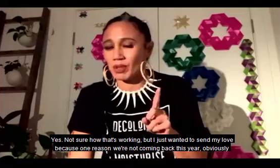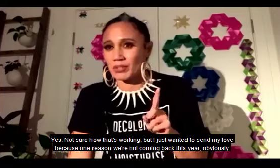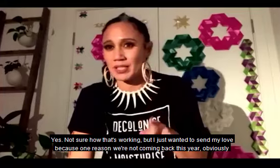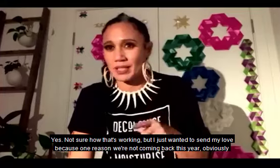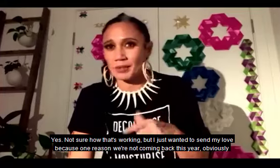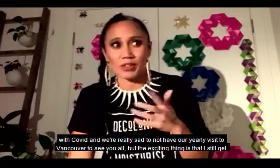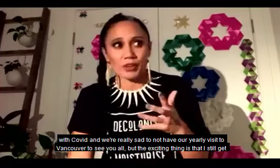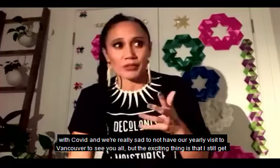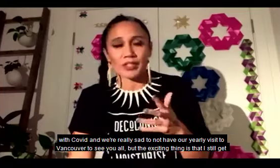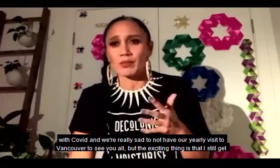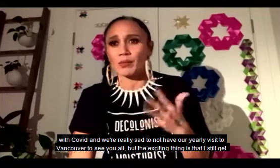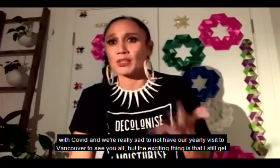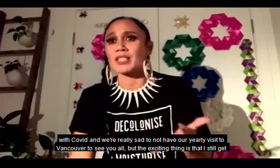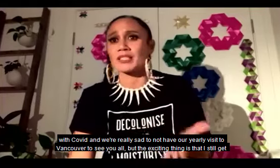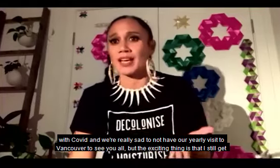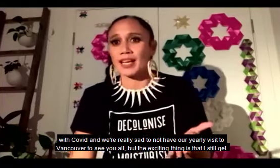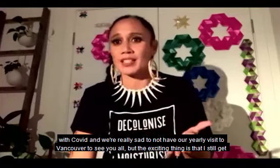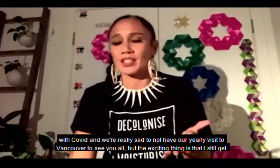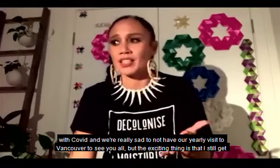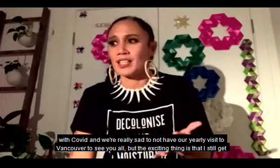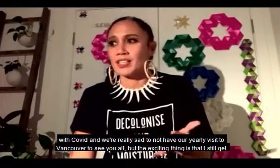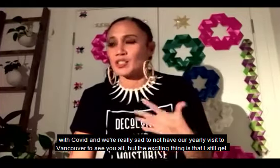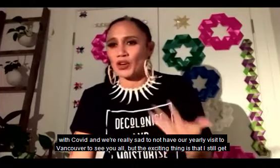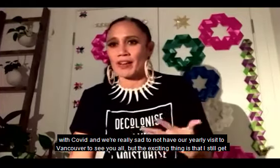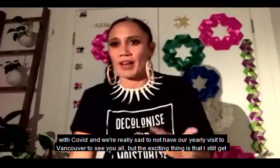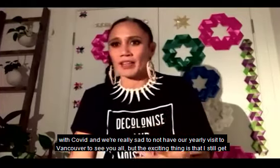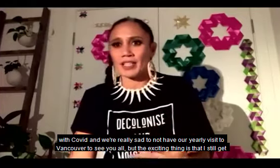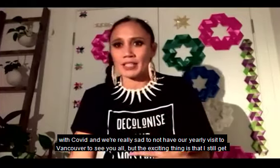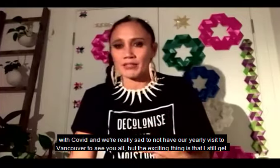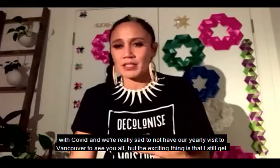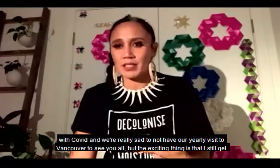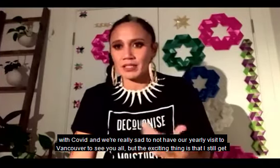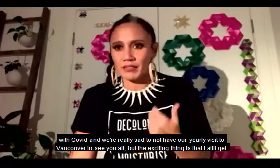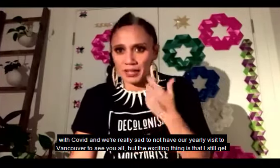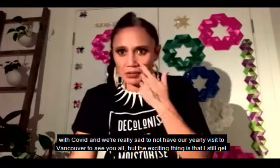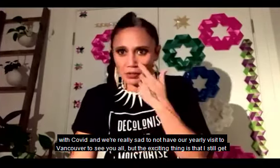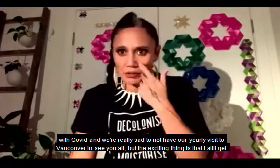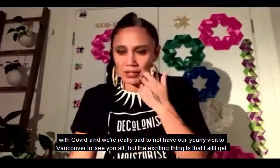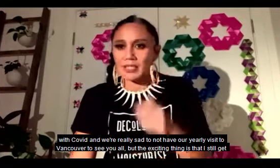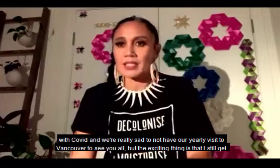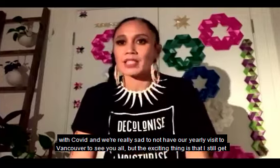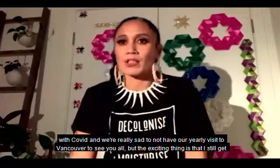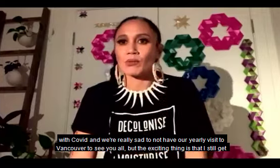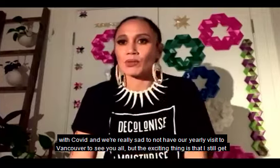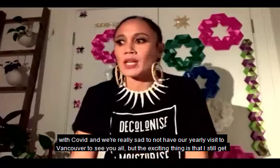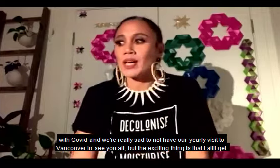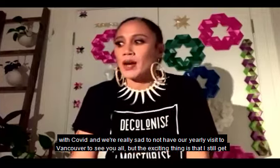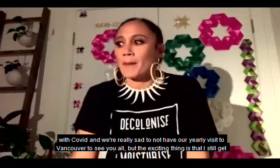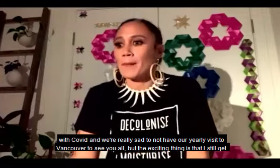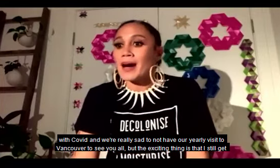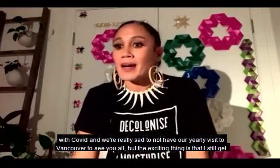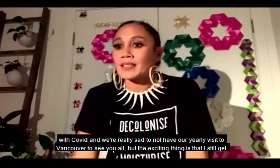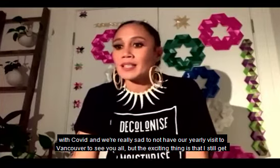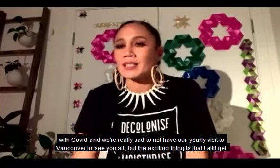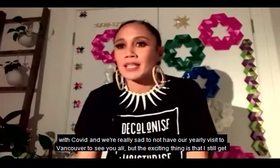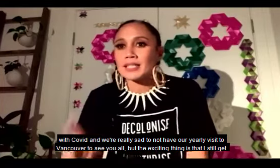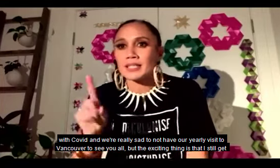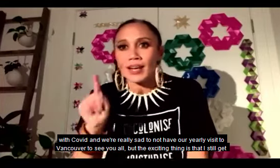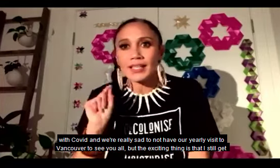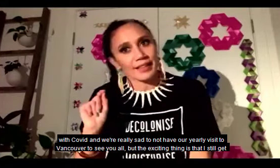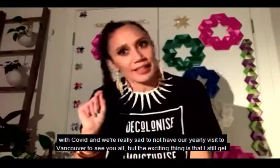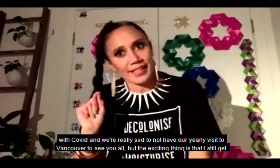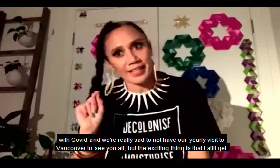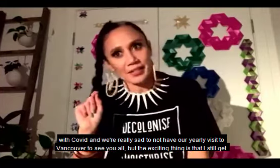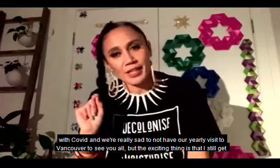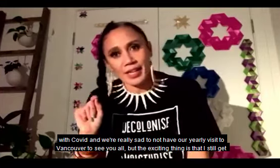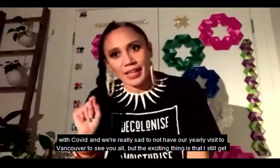year, obviously with COVID, and we're really sad to not have our yearly visit to Vancouver and see you all. But the